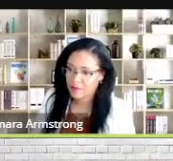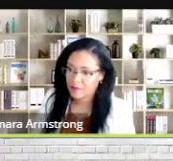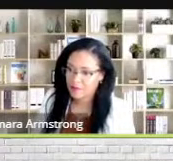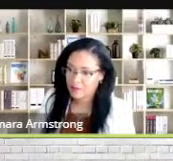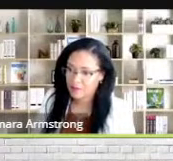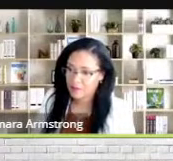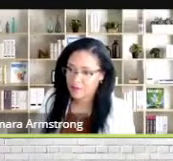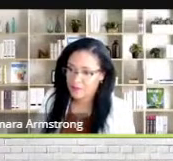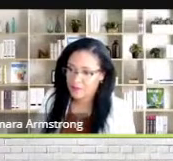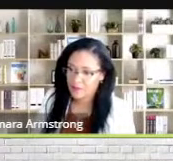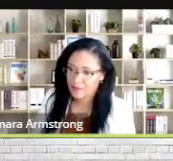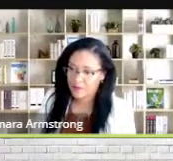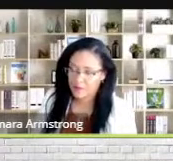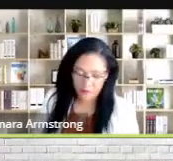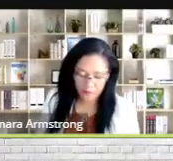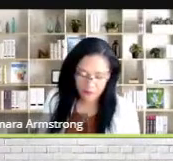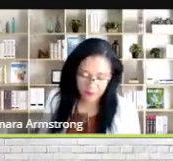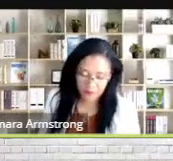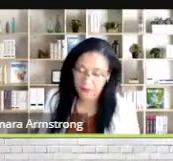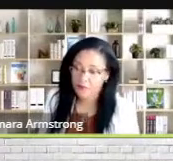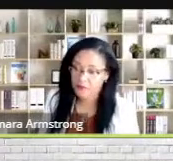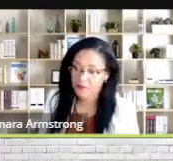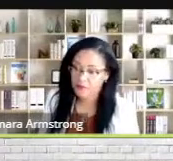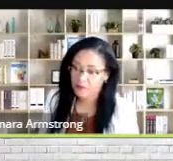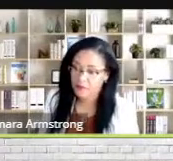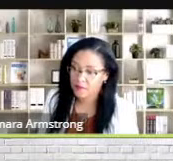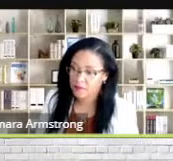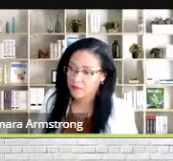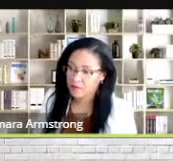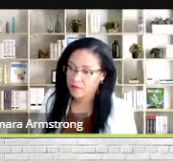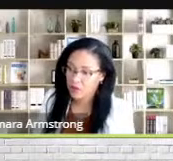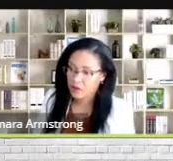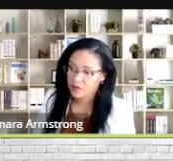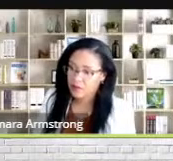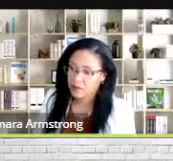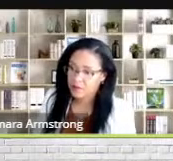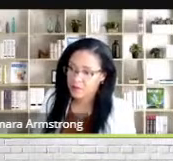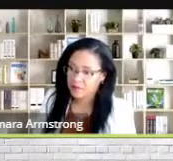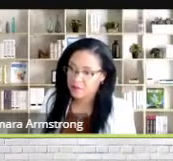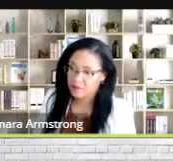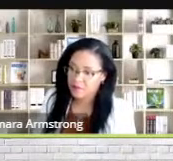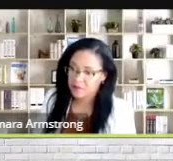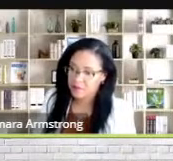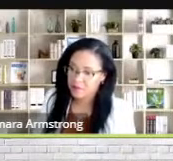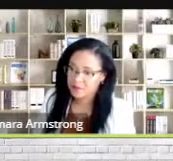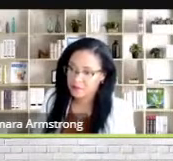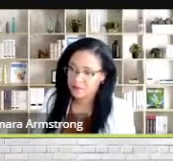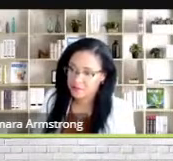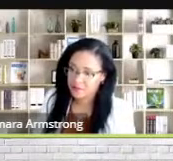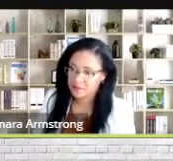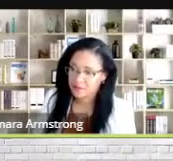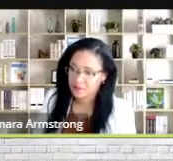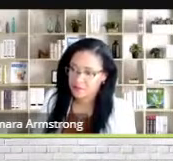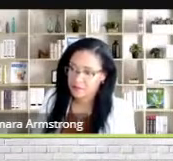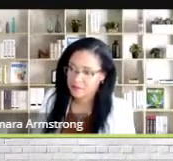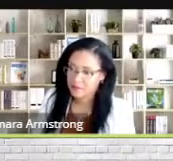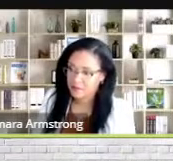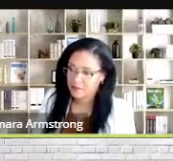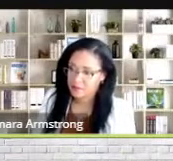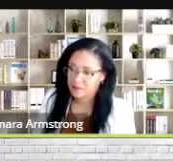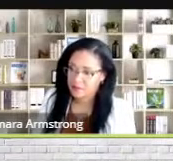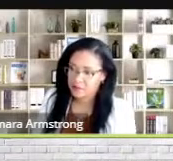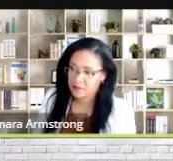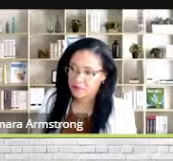As somebody who's loved working here and loved working with the students, to know that I might lose my